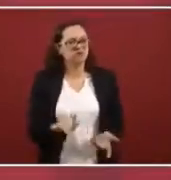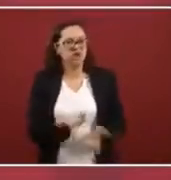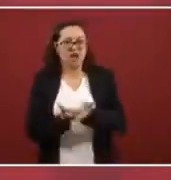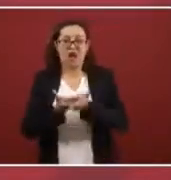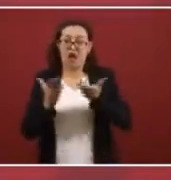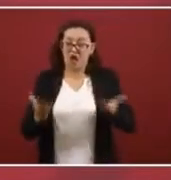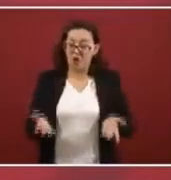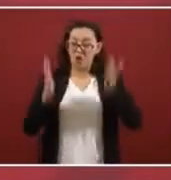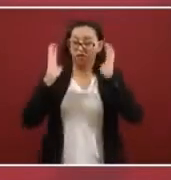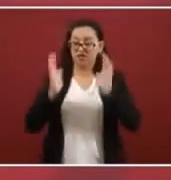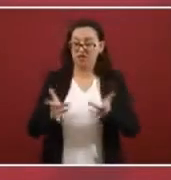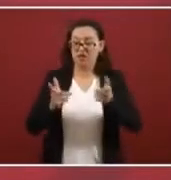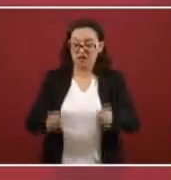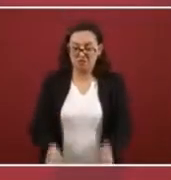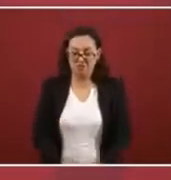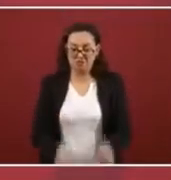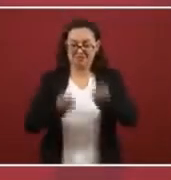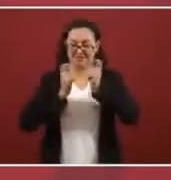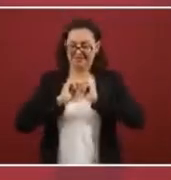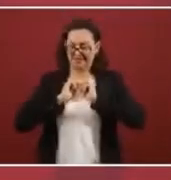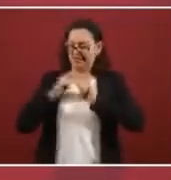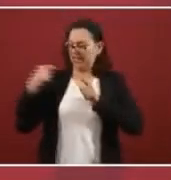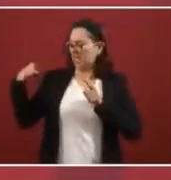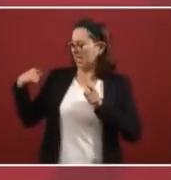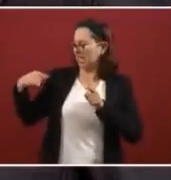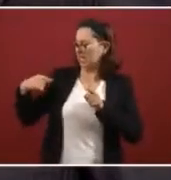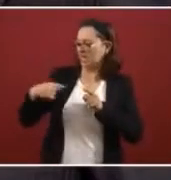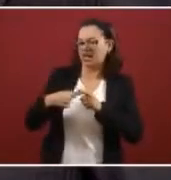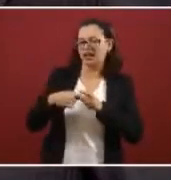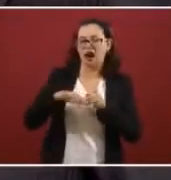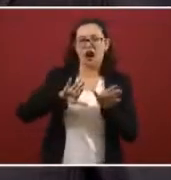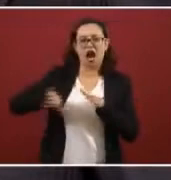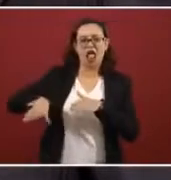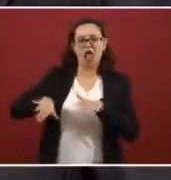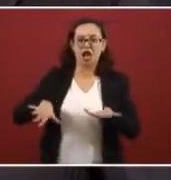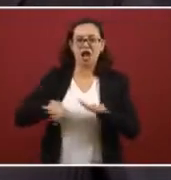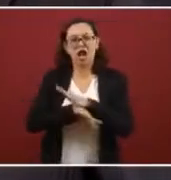what can we do? What if we came here and changed?